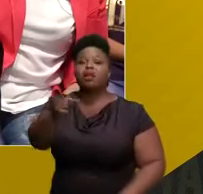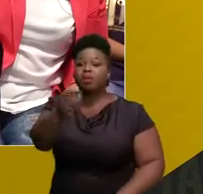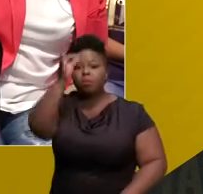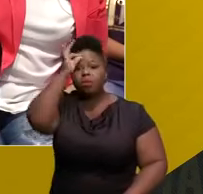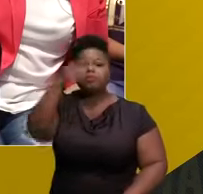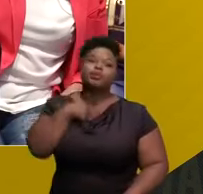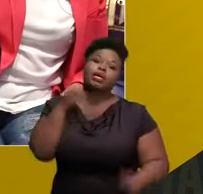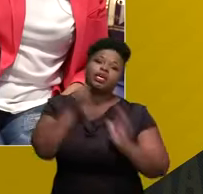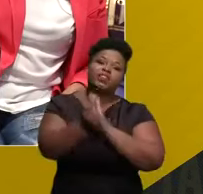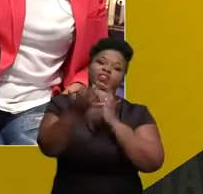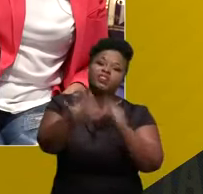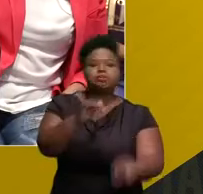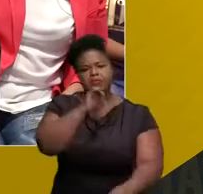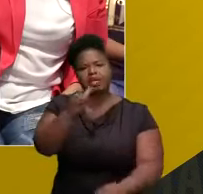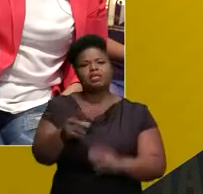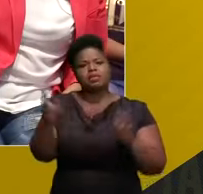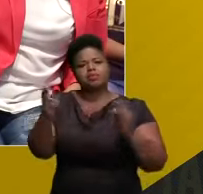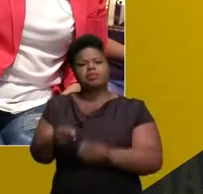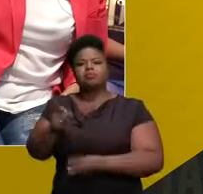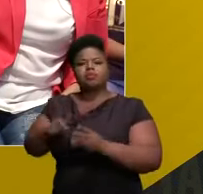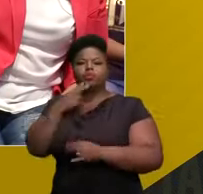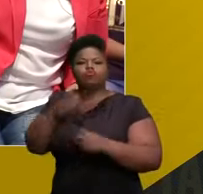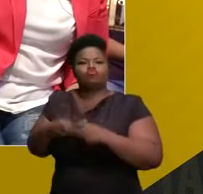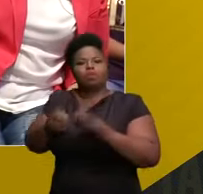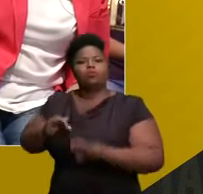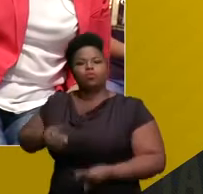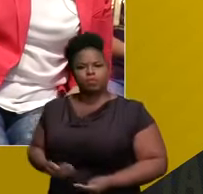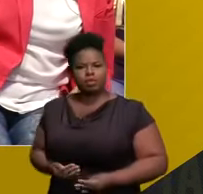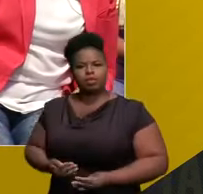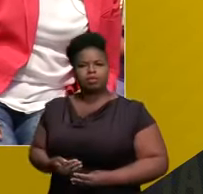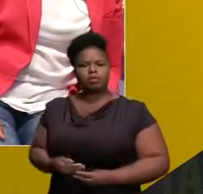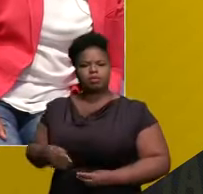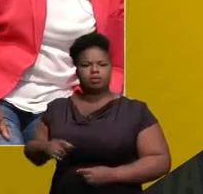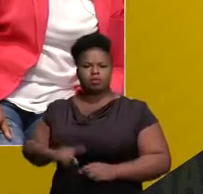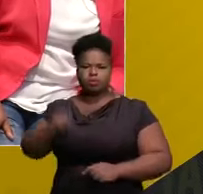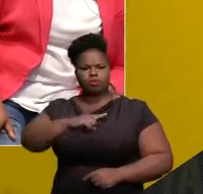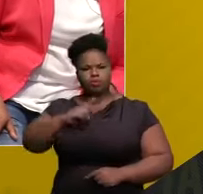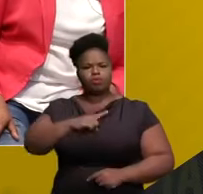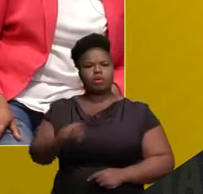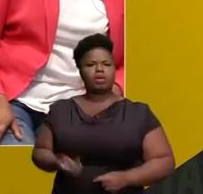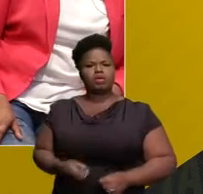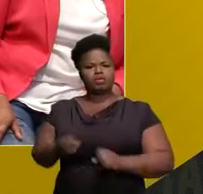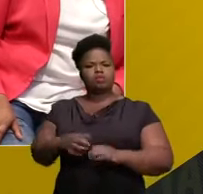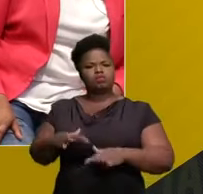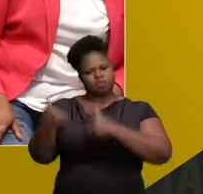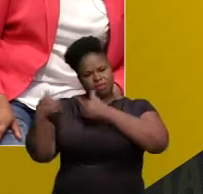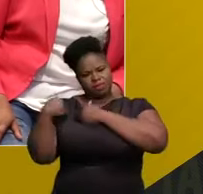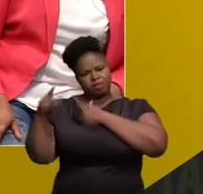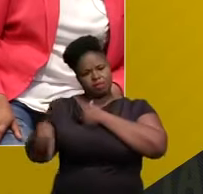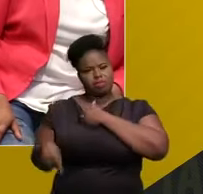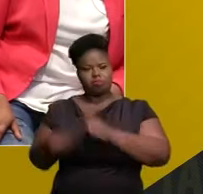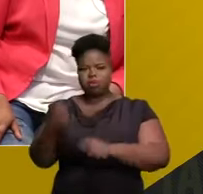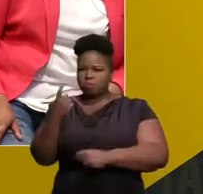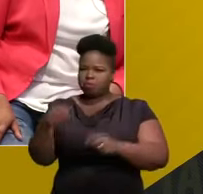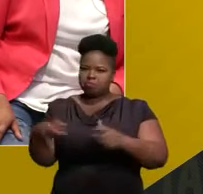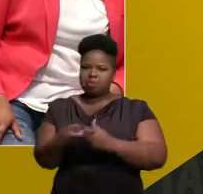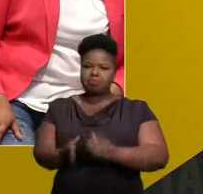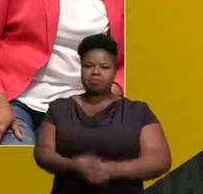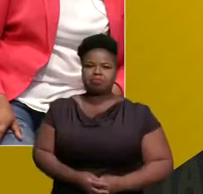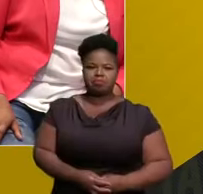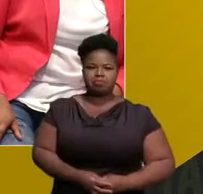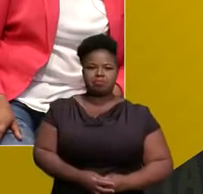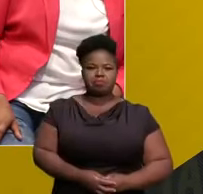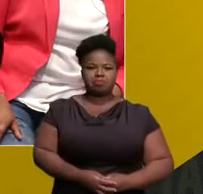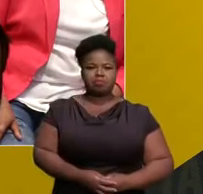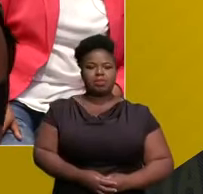o ka nkweba mara ke fukutsitse batho ba go rapa basadi ba batho ba go rapa basadi ba thoma go ba safe kane o moane ena ke mo fukutsitse